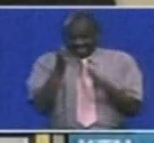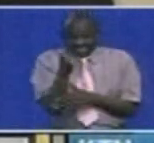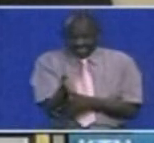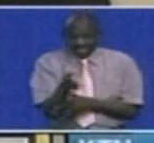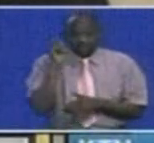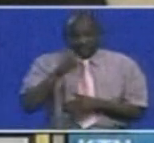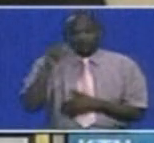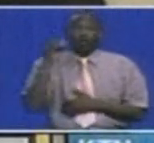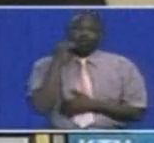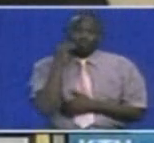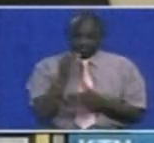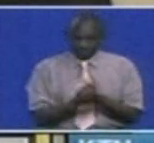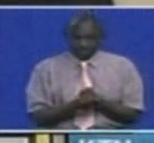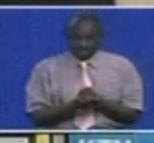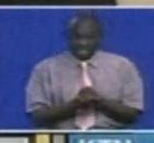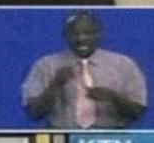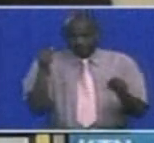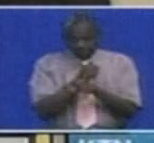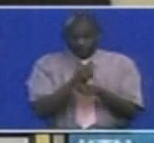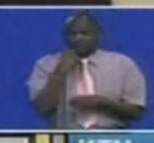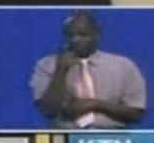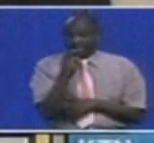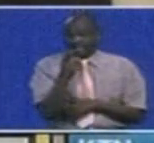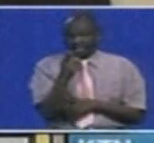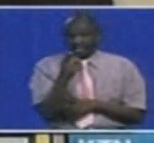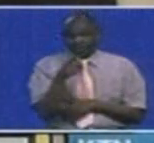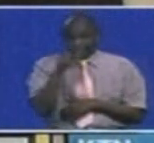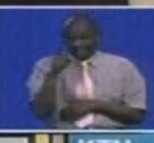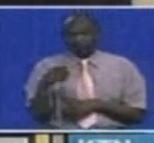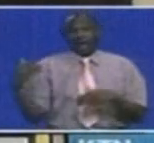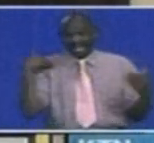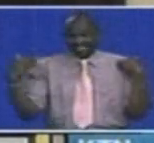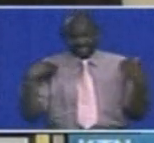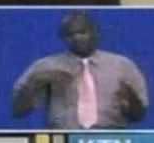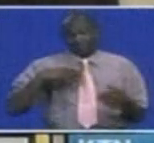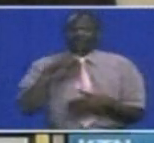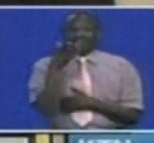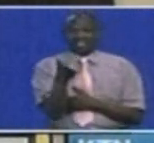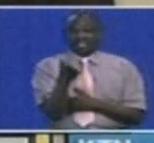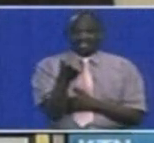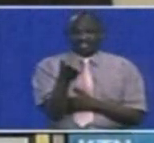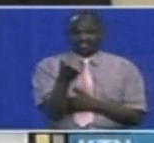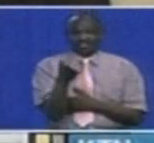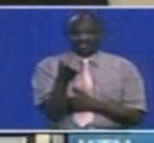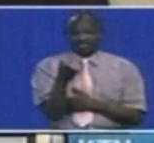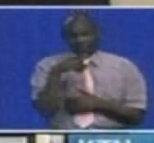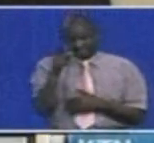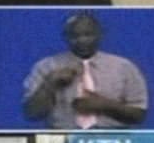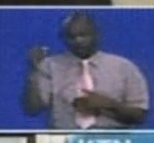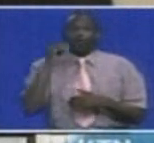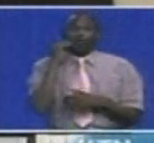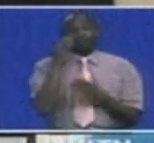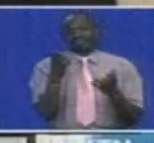home. You cannot say that you are harassing people by taking them home. If they